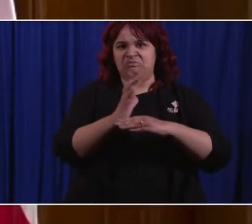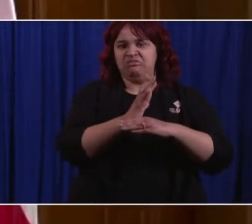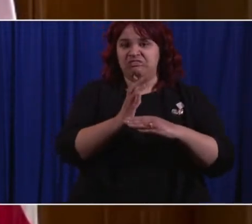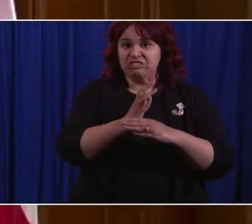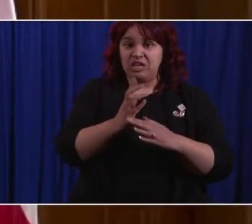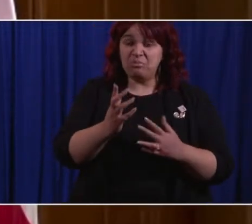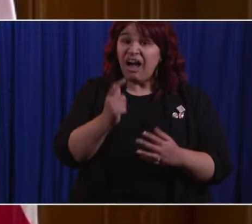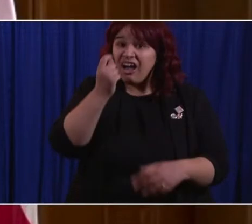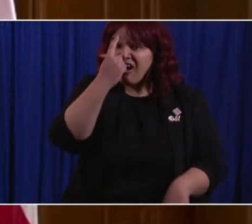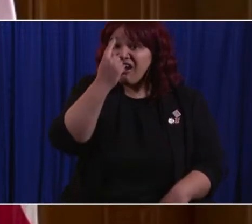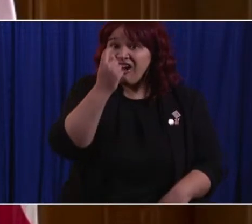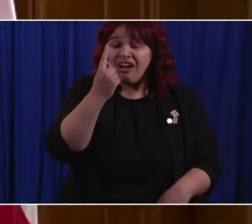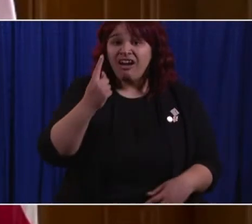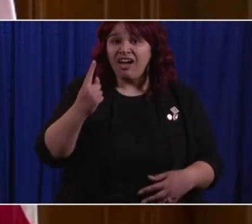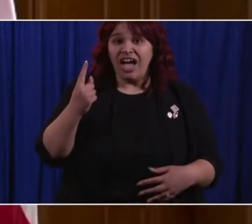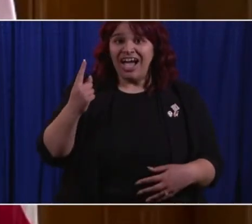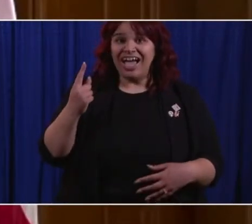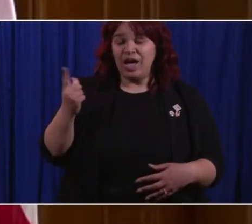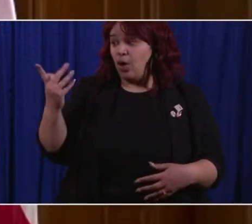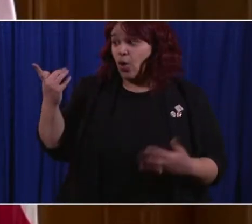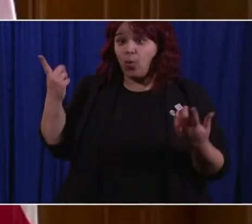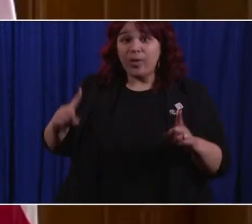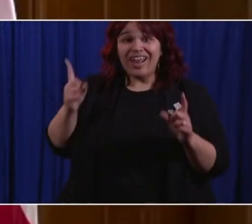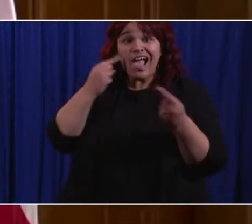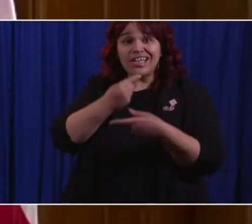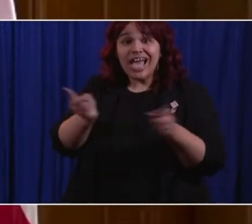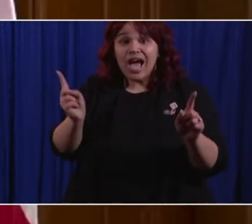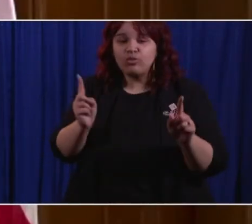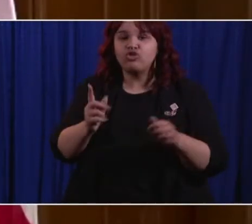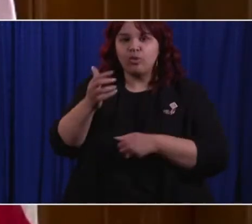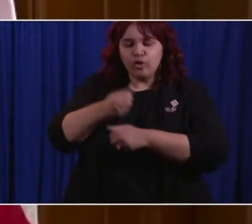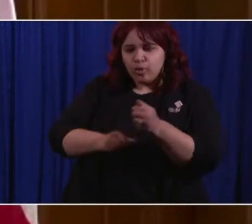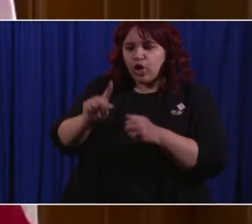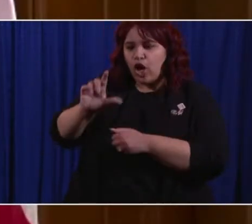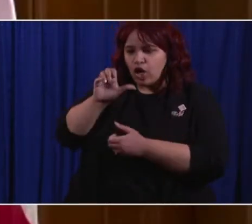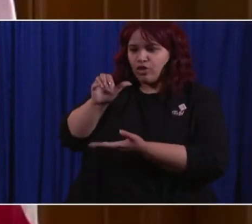well in regard to that until we weren't, and then it started back up.